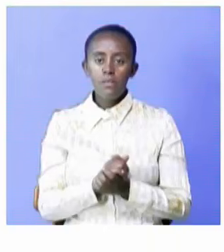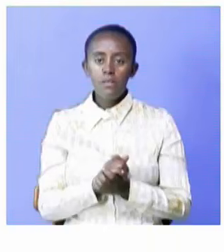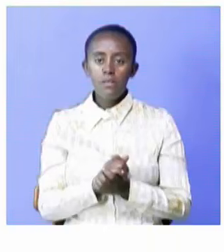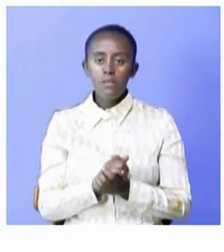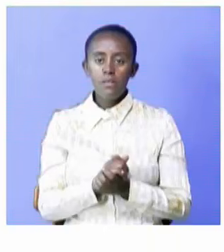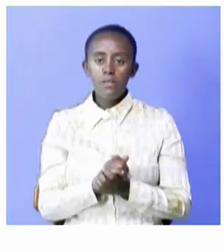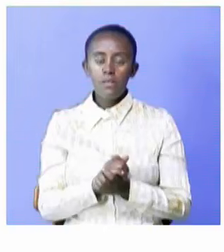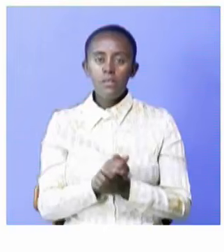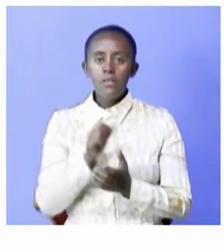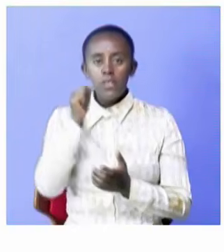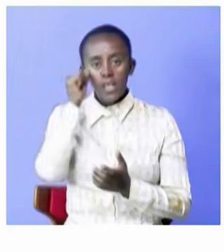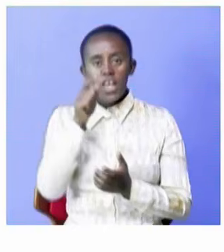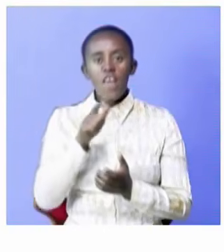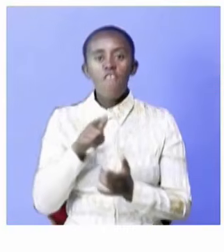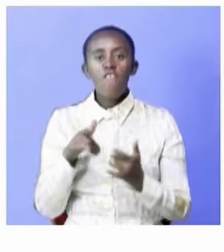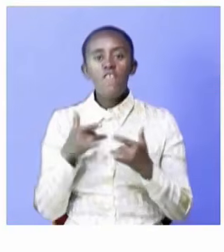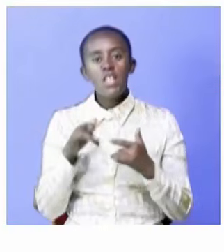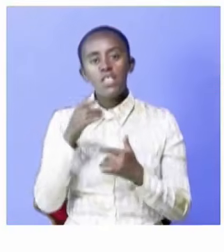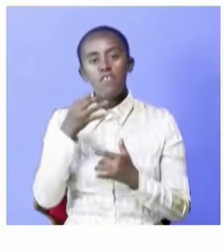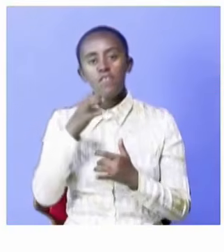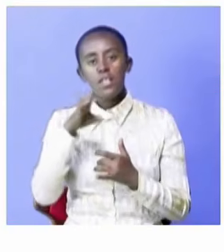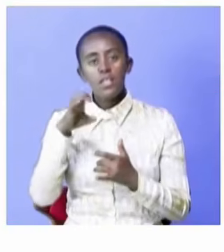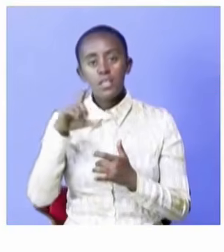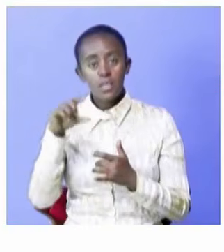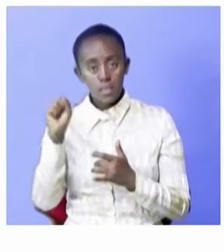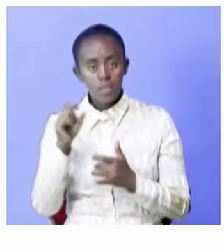He feels hungry